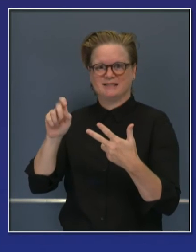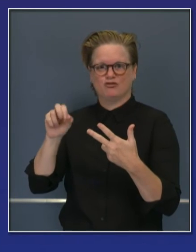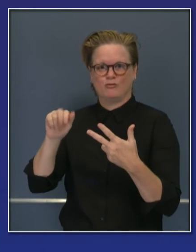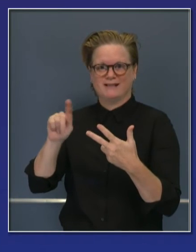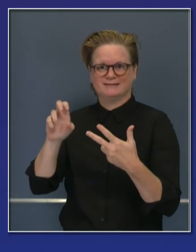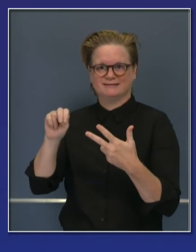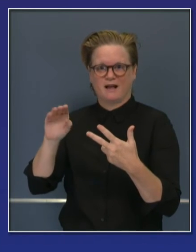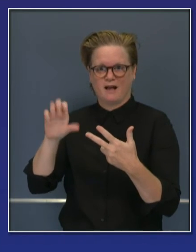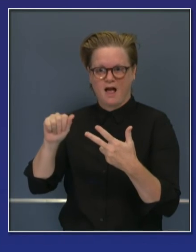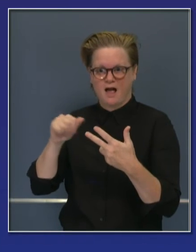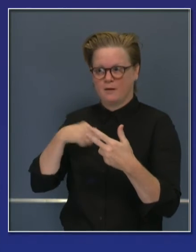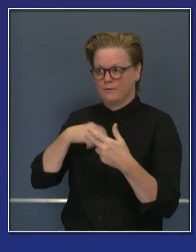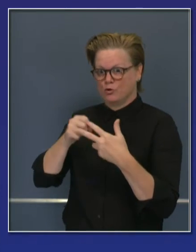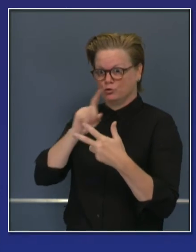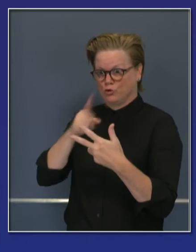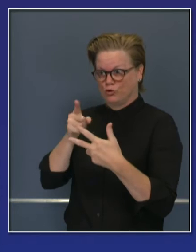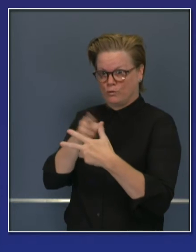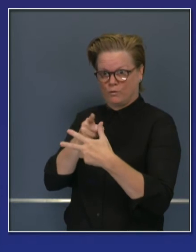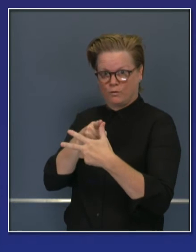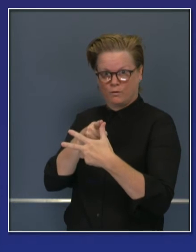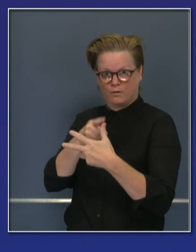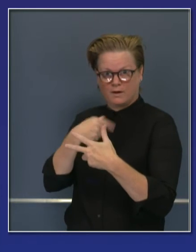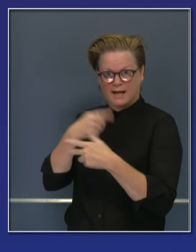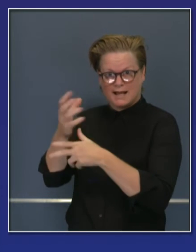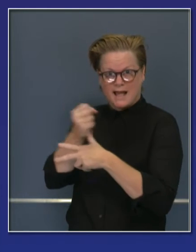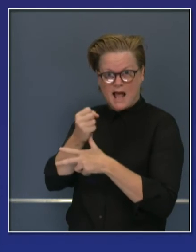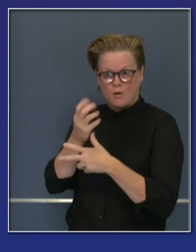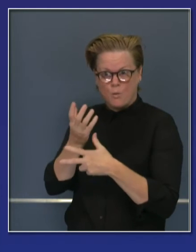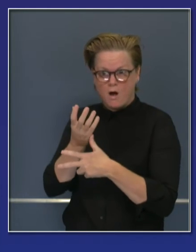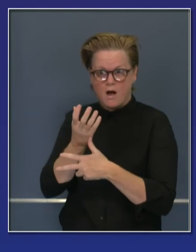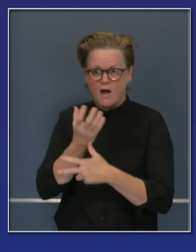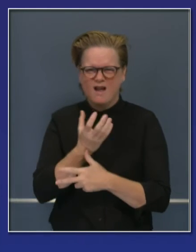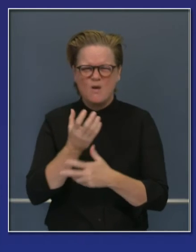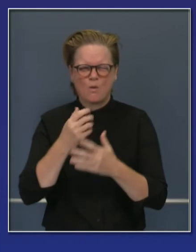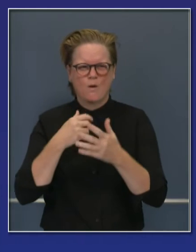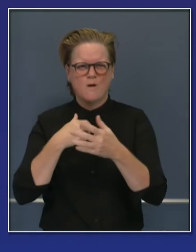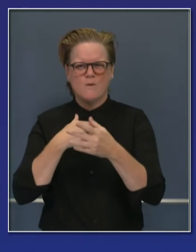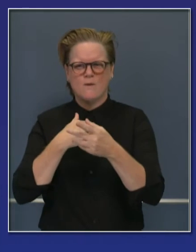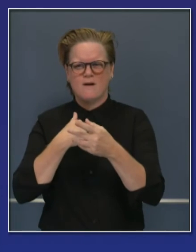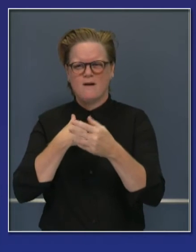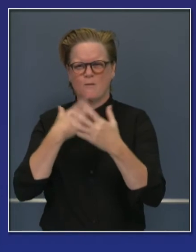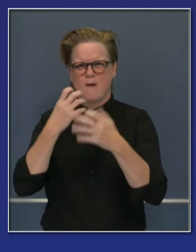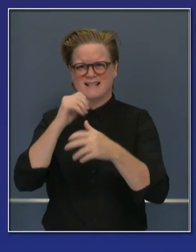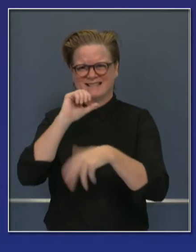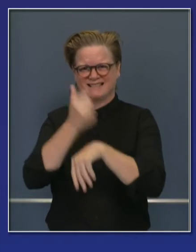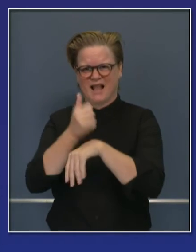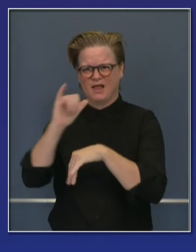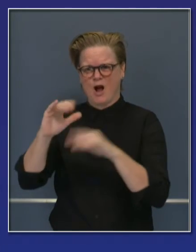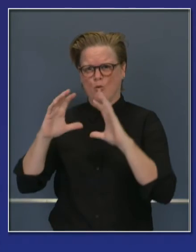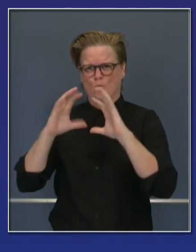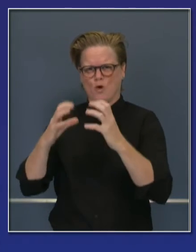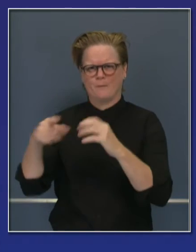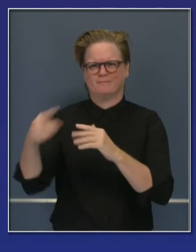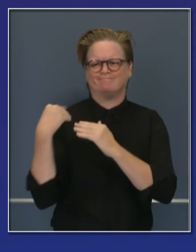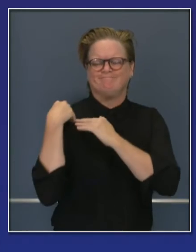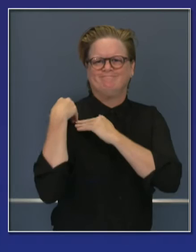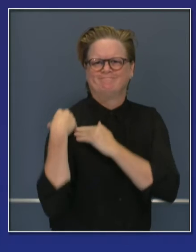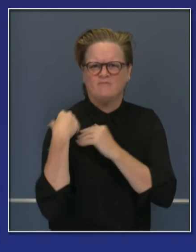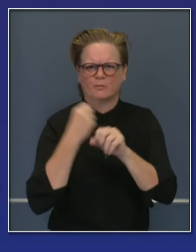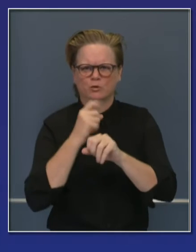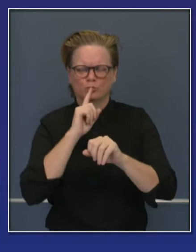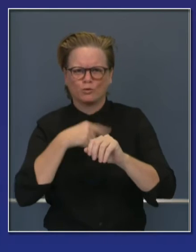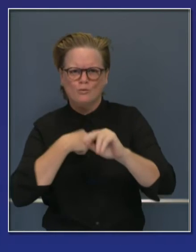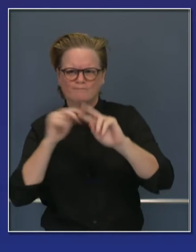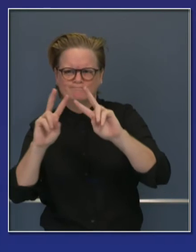of those vaccines. And that's why this work group is breaking this down in more detail and